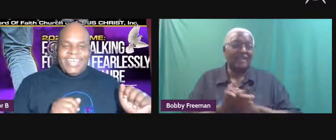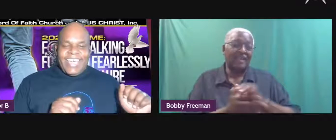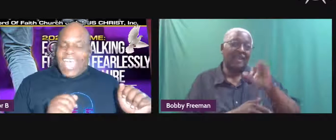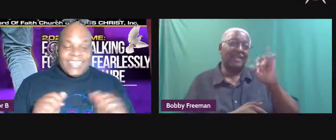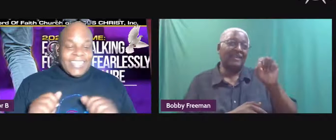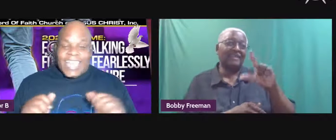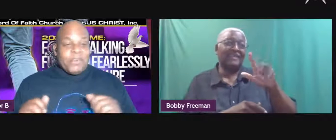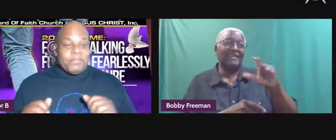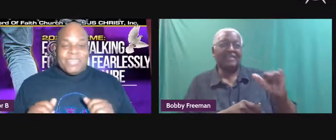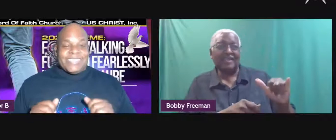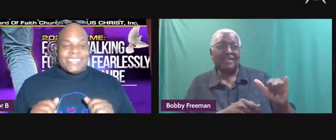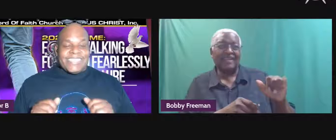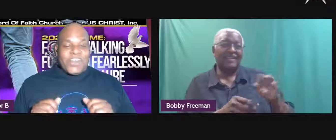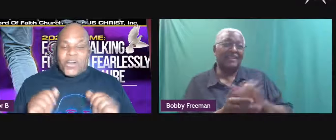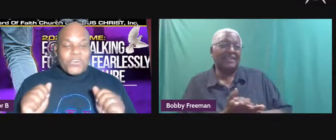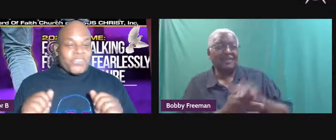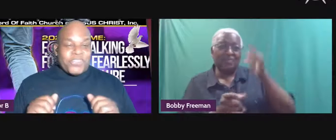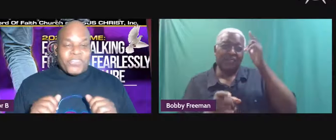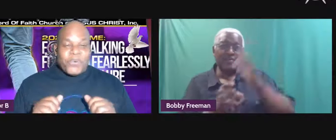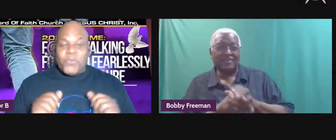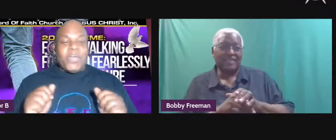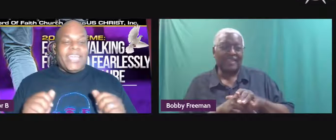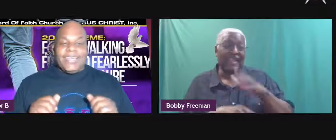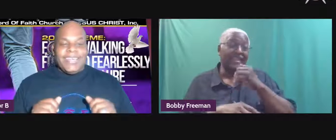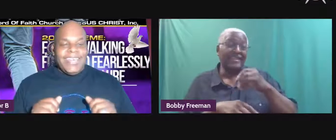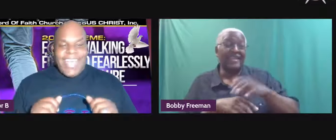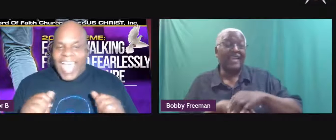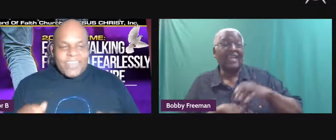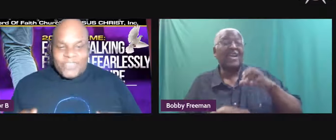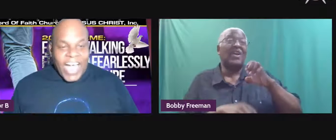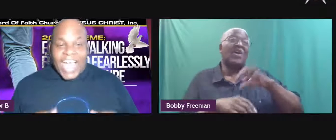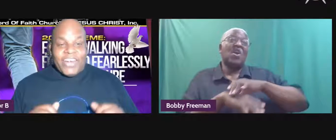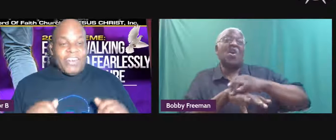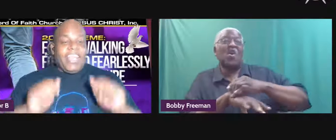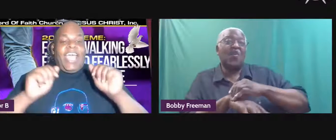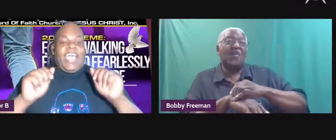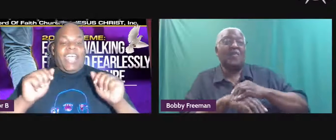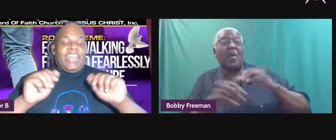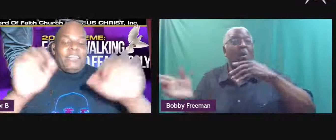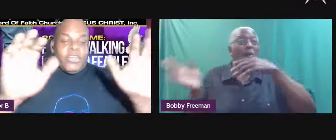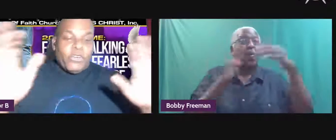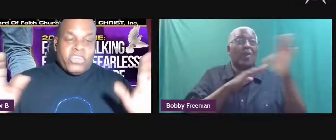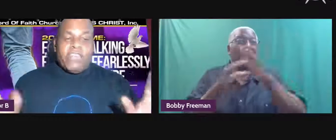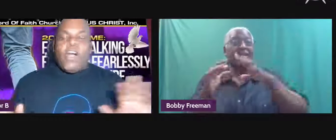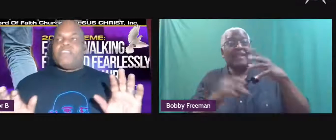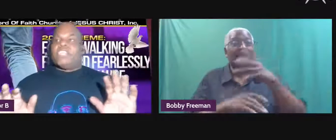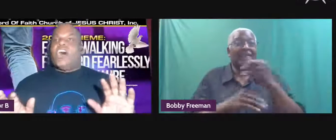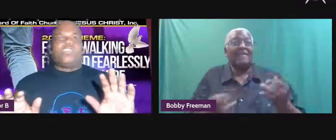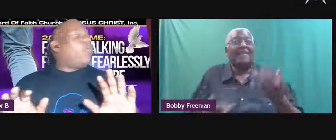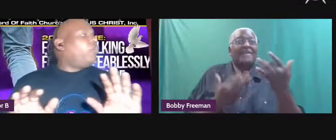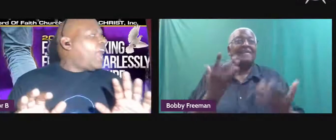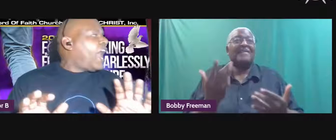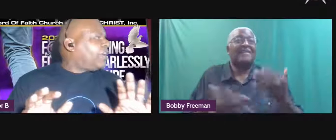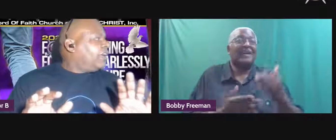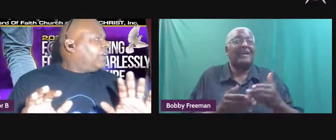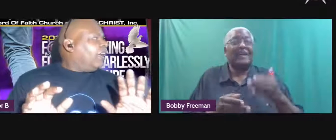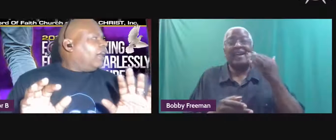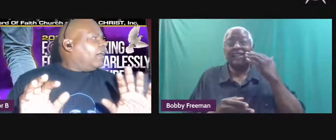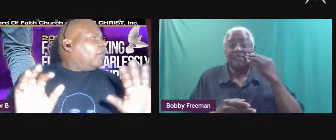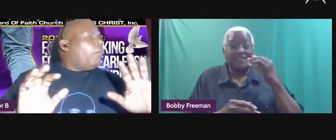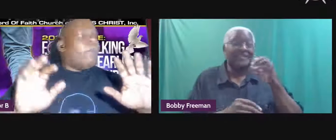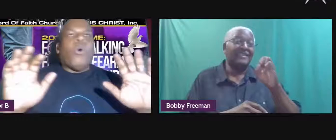brothers and the elements, earth, wind, and fire. And even though Steve Harvey talked a whole